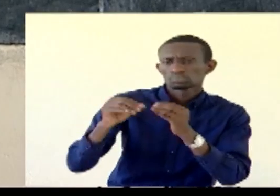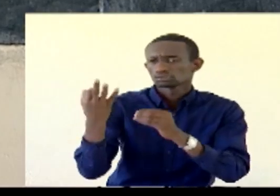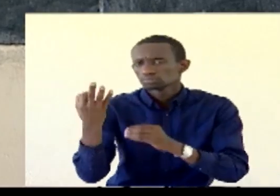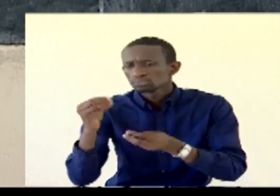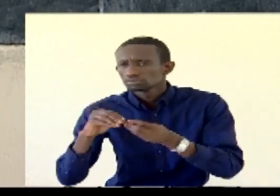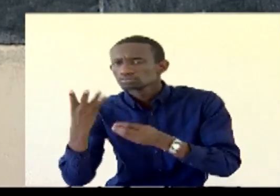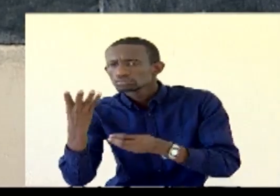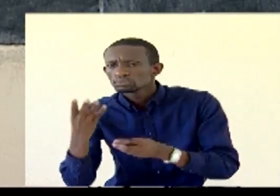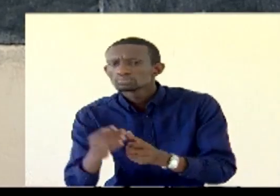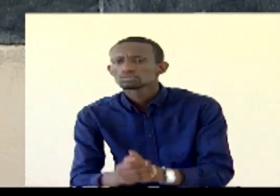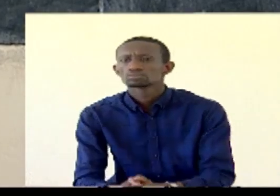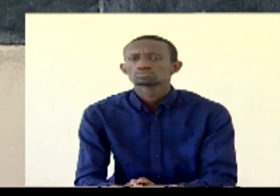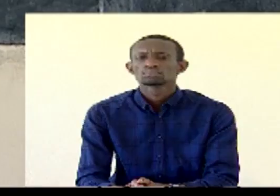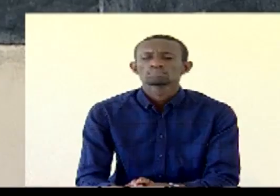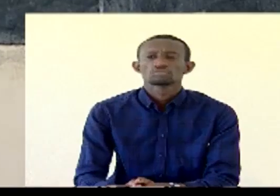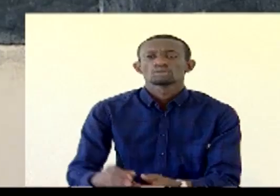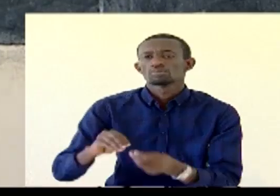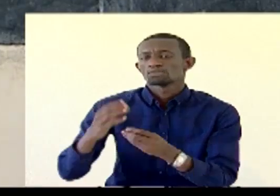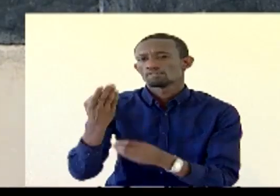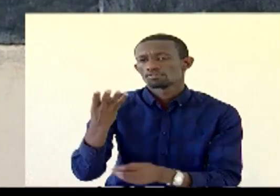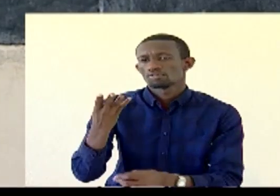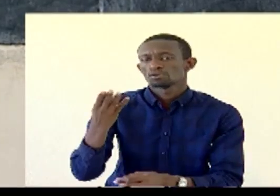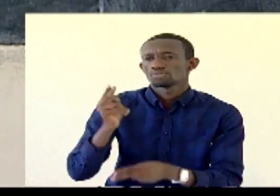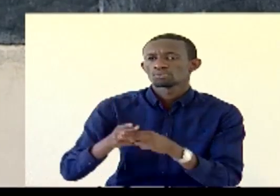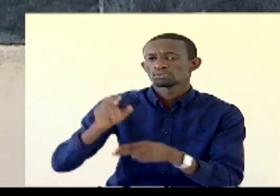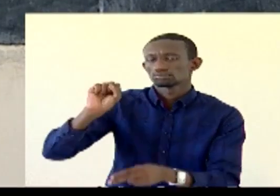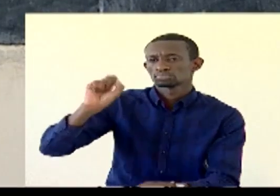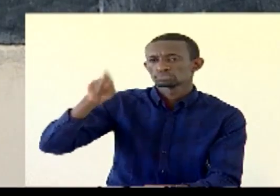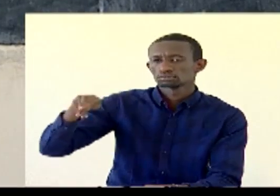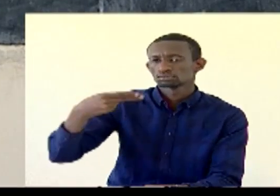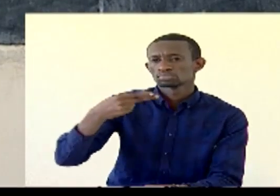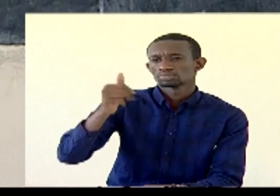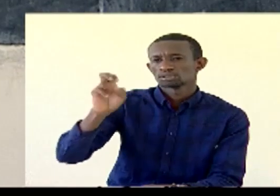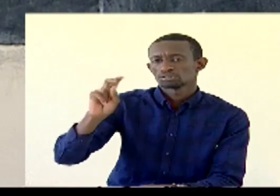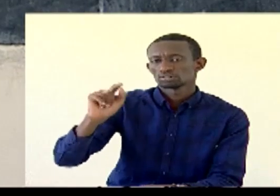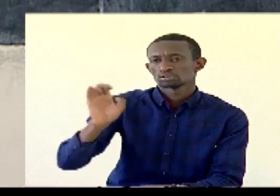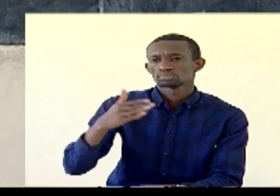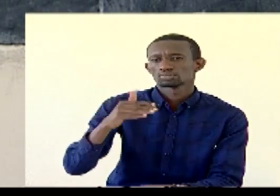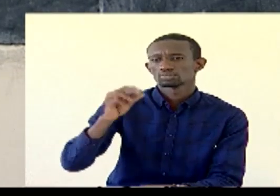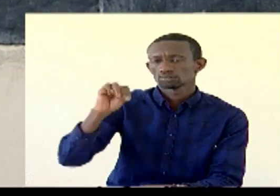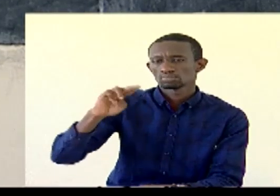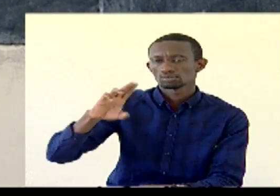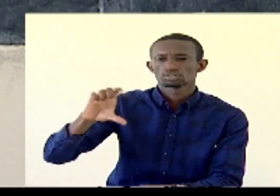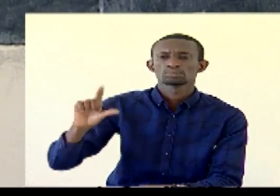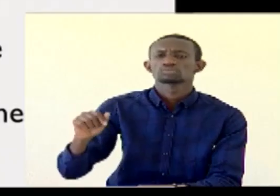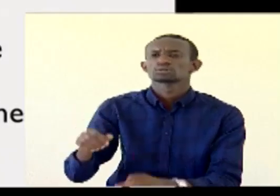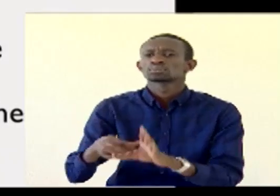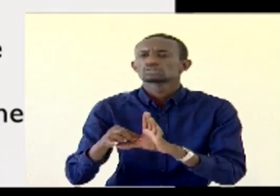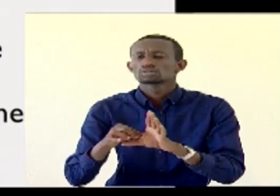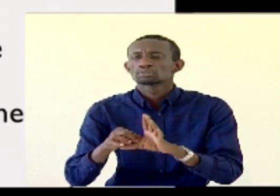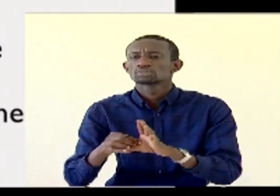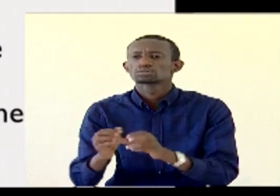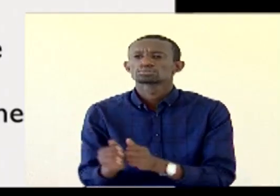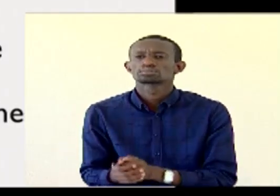number 4, which is going to be the sphincter muscles. The sphincter muscles are very important. These are circular muscles that helps to keep